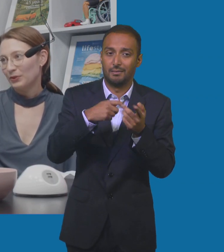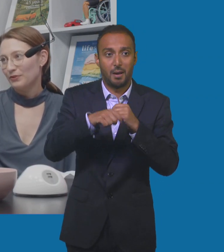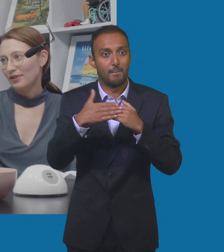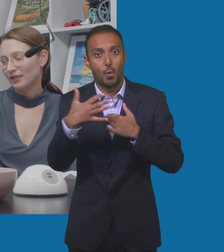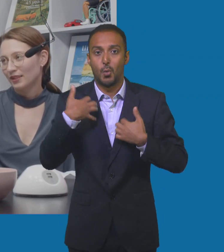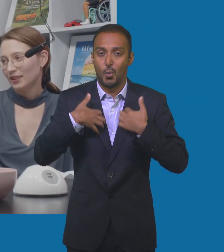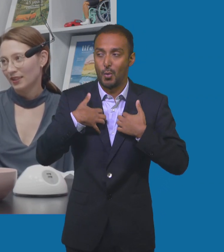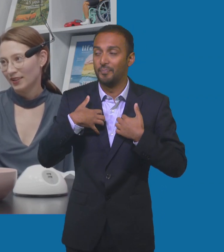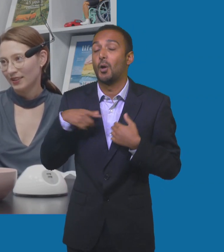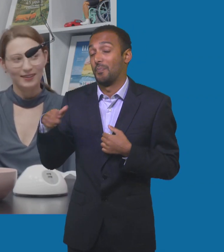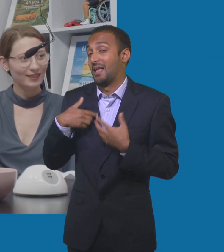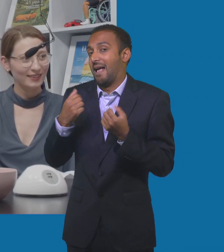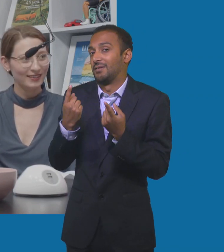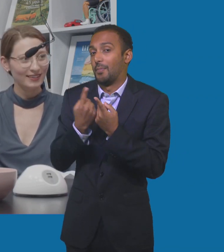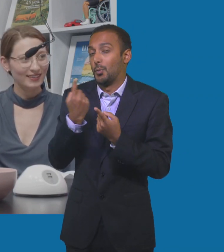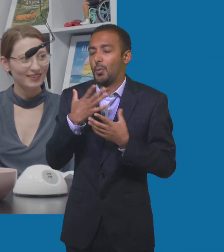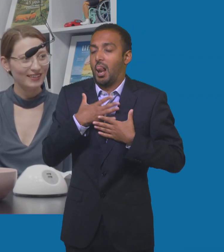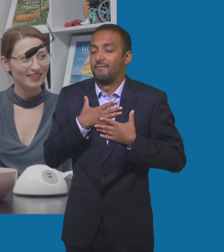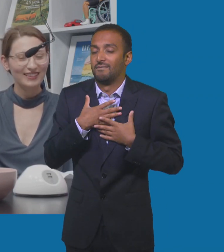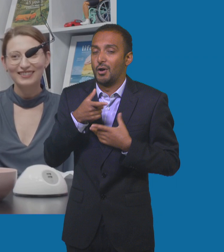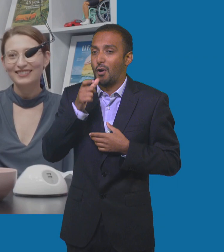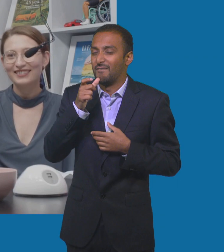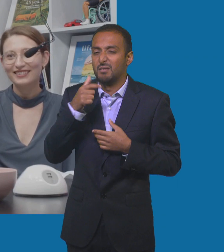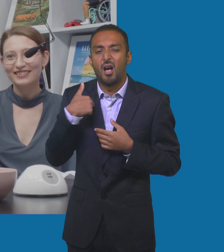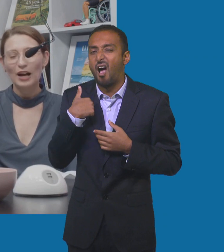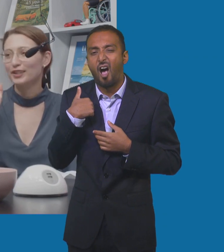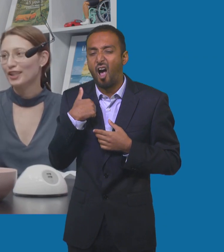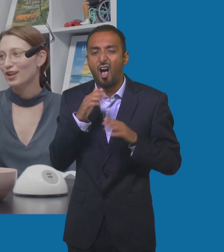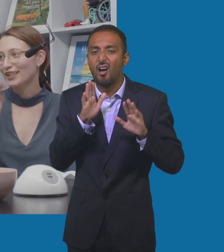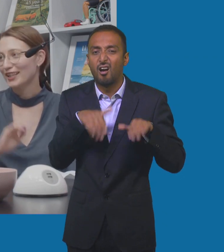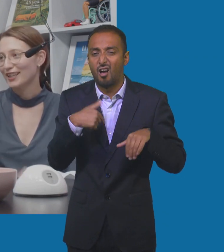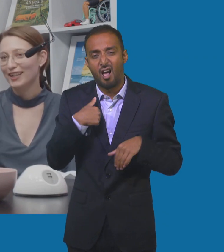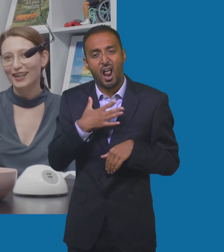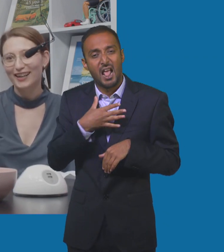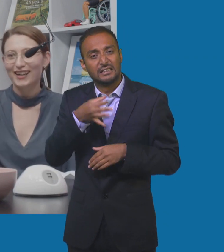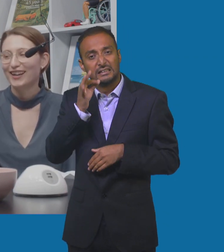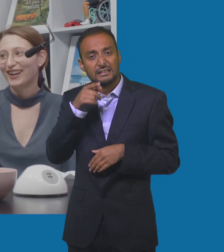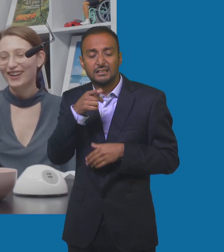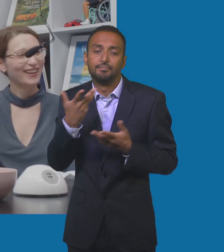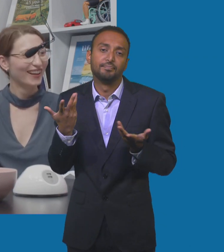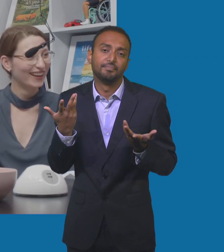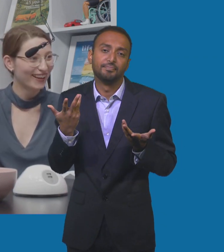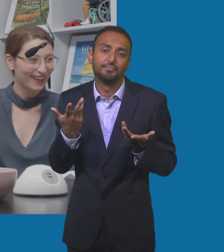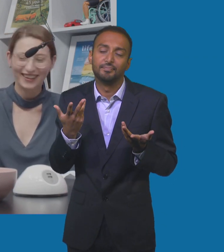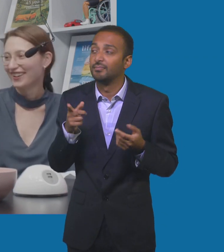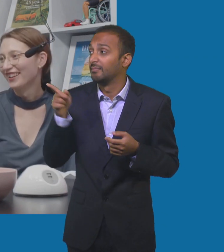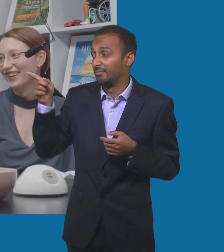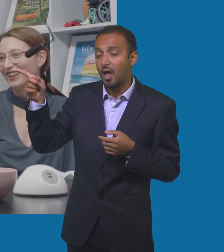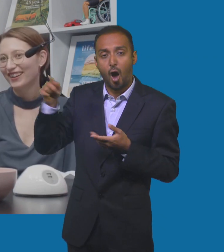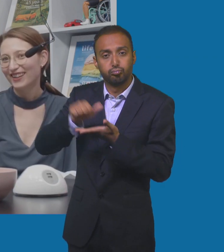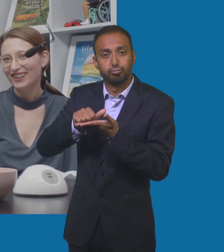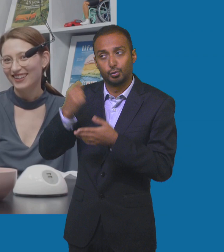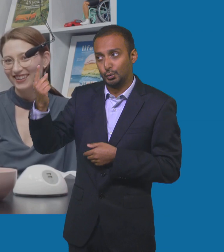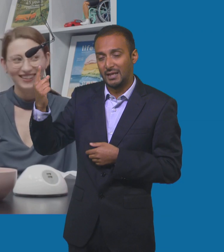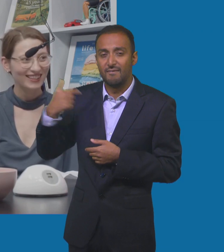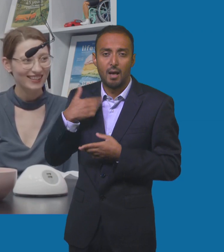week. So, I'm a tea you're not a girl. coffee. Oh, You've lost me already. Okay, I've got Catherine on board. I'm sure